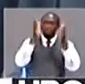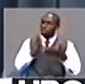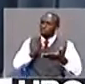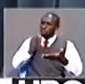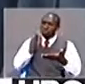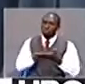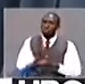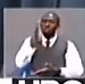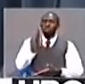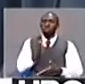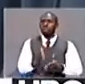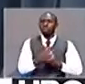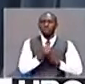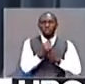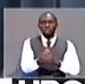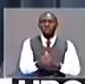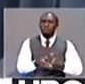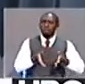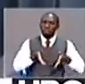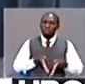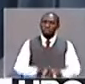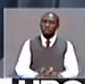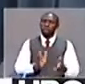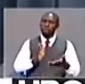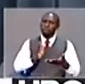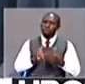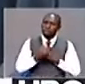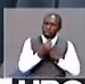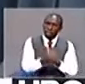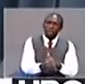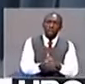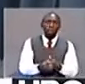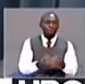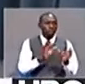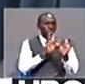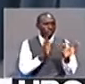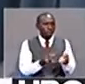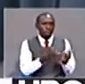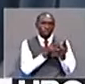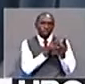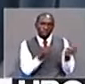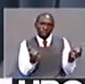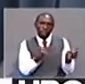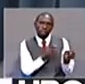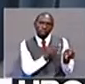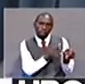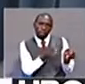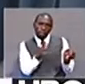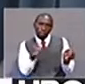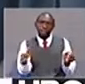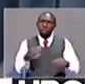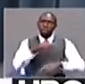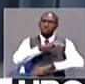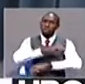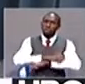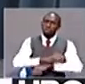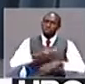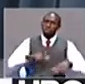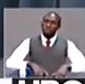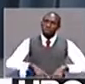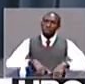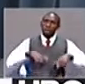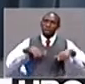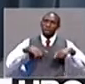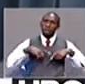He was born as a leader. Right from his family, he exhibited the signs of leadership in his school life, and